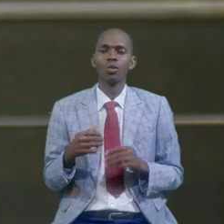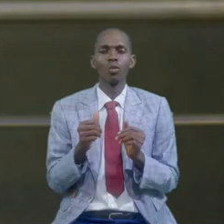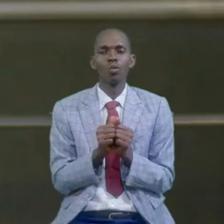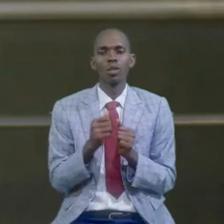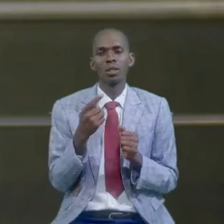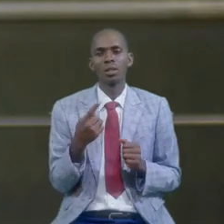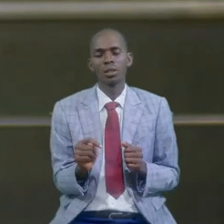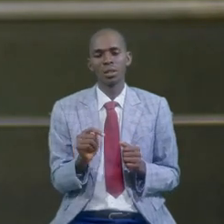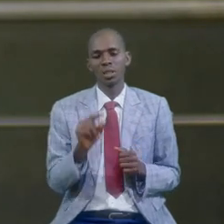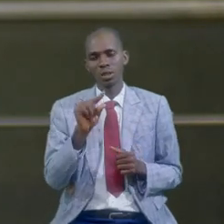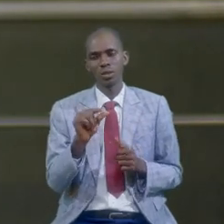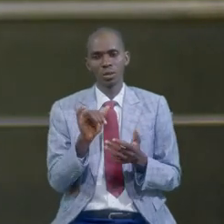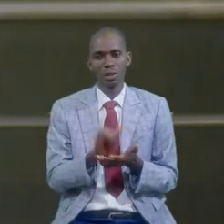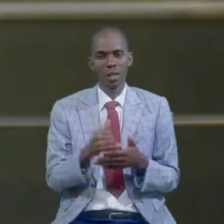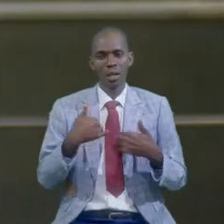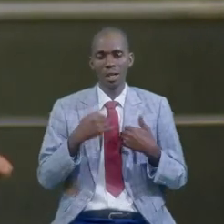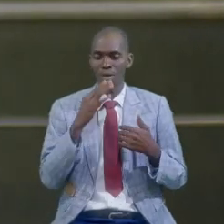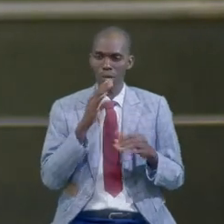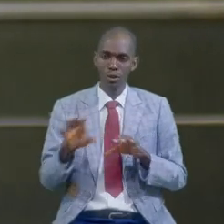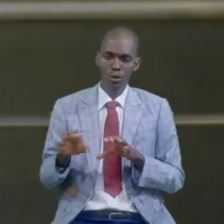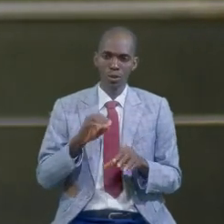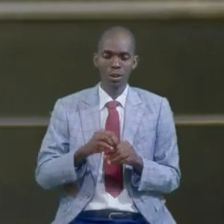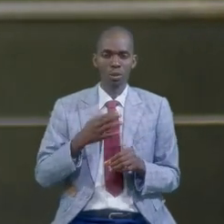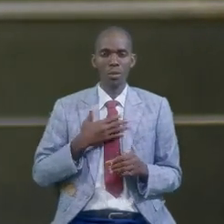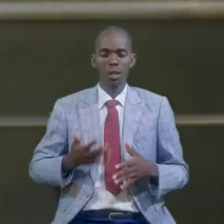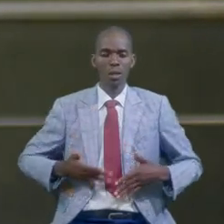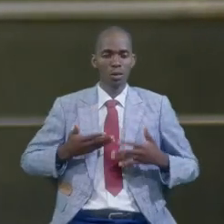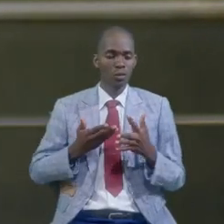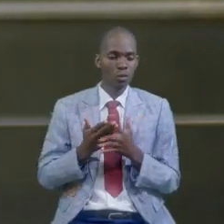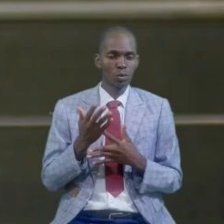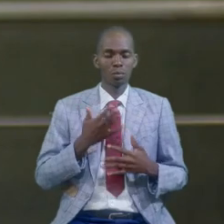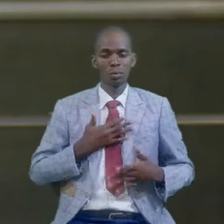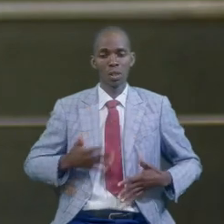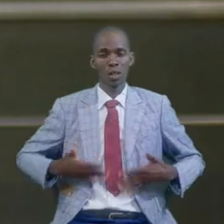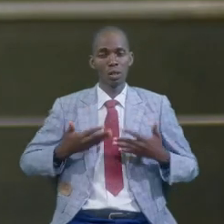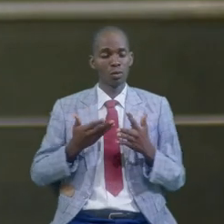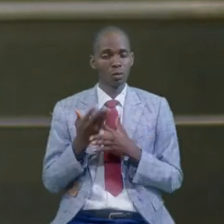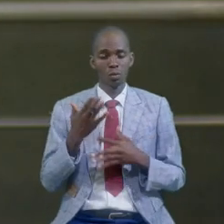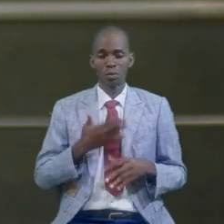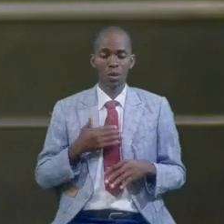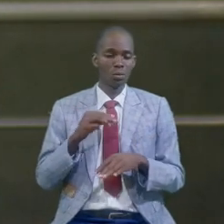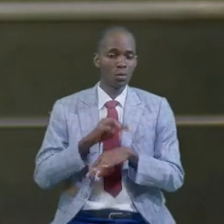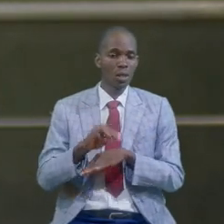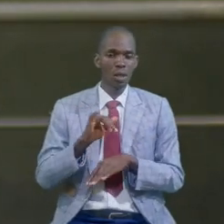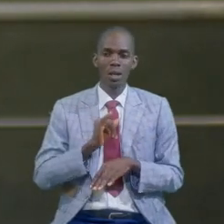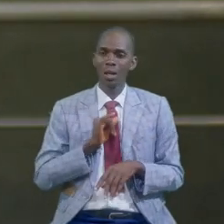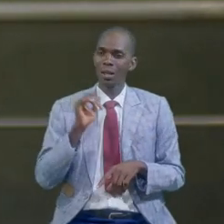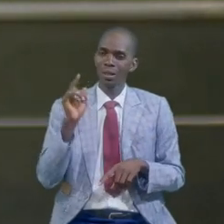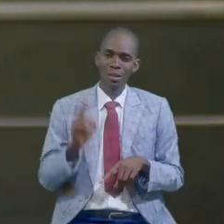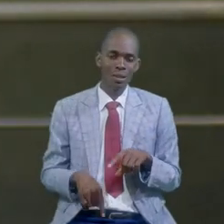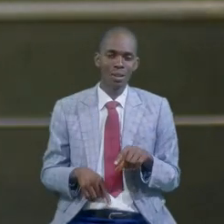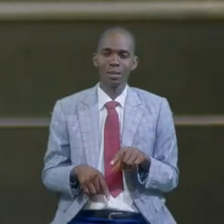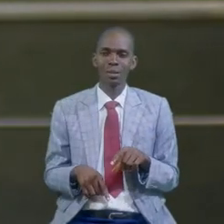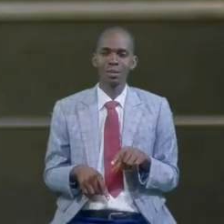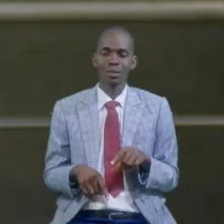been done in my life, through my life, through my ministry, I cannot come and